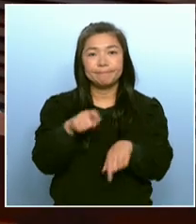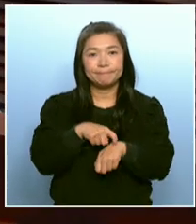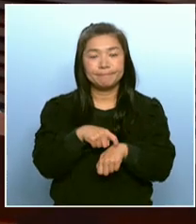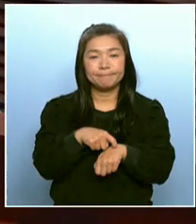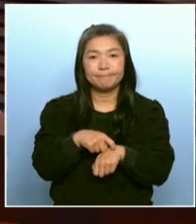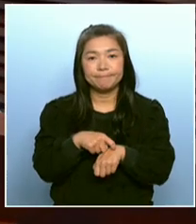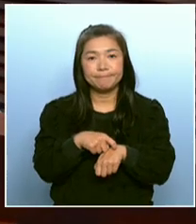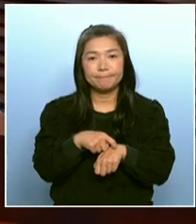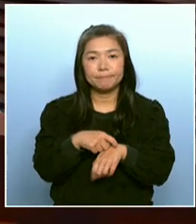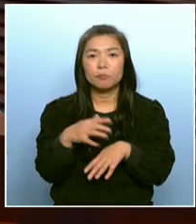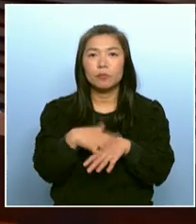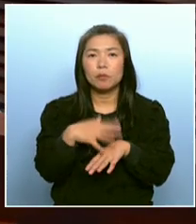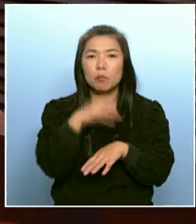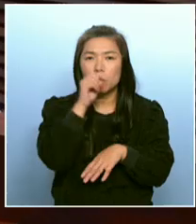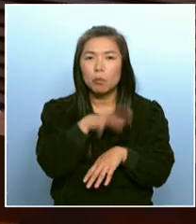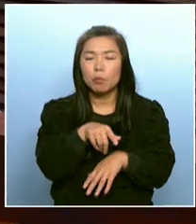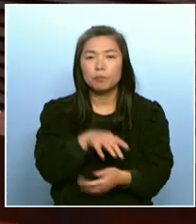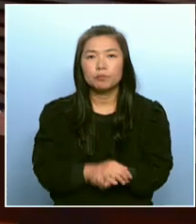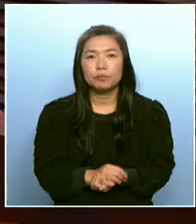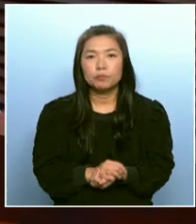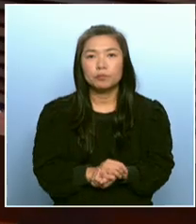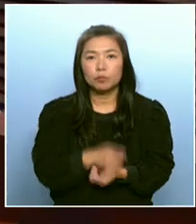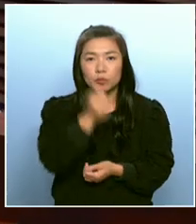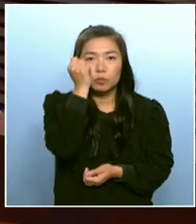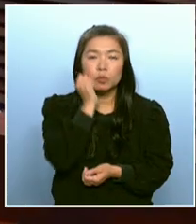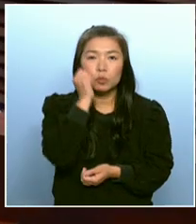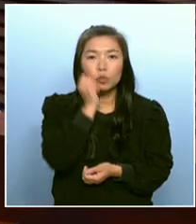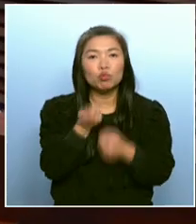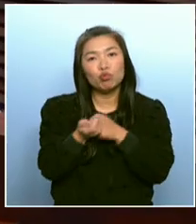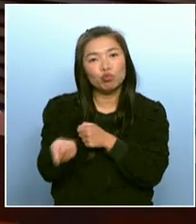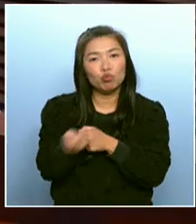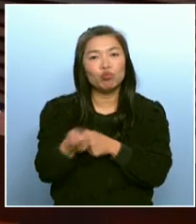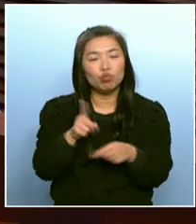Cha Kuo Ling to meet the great demand?